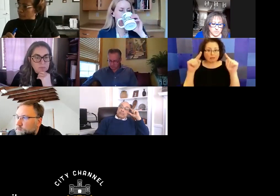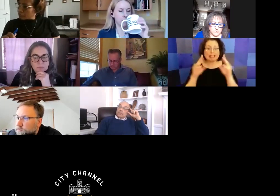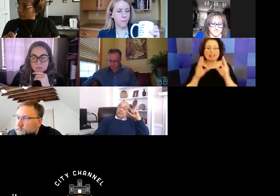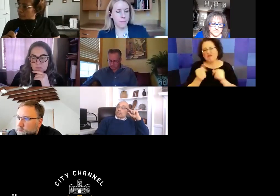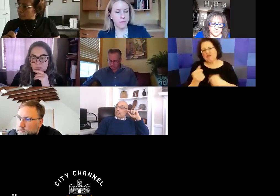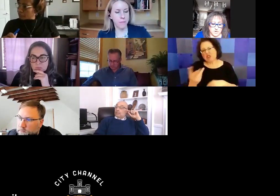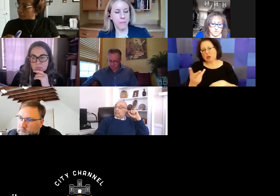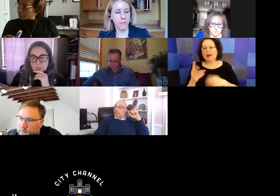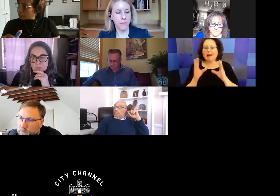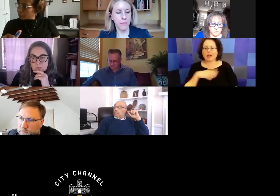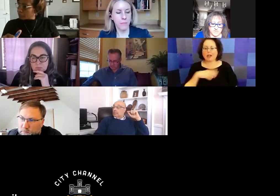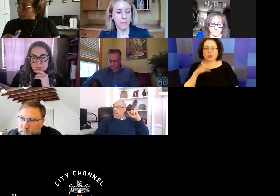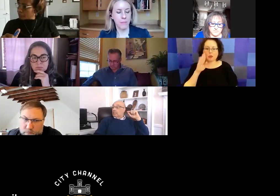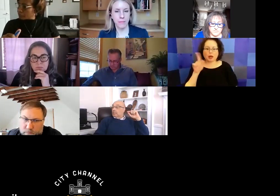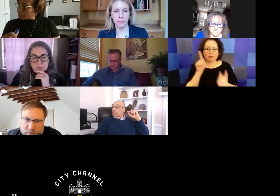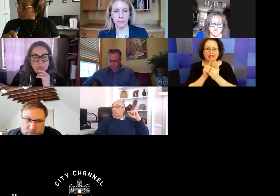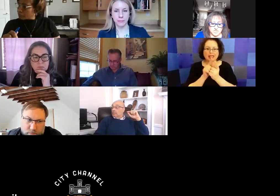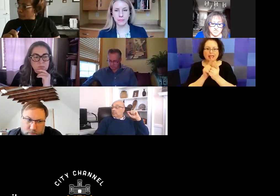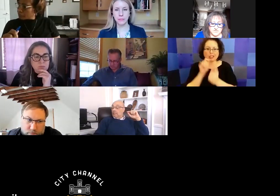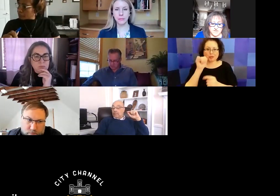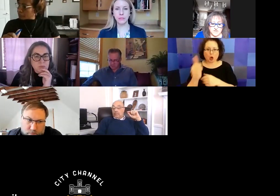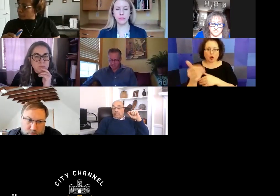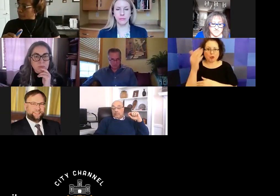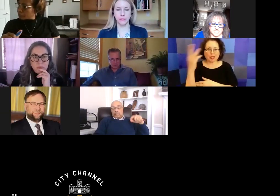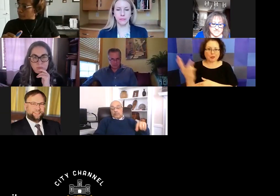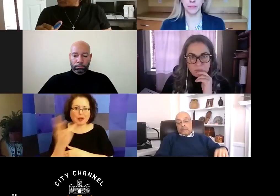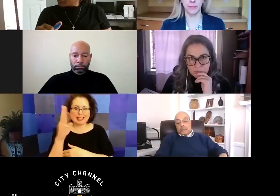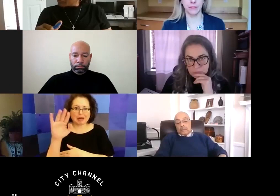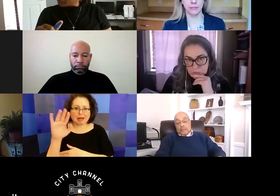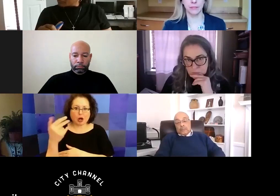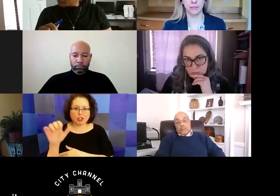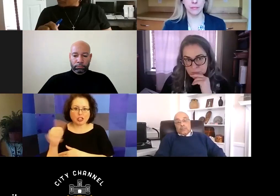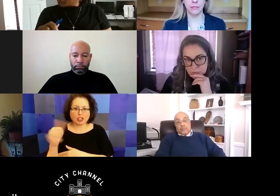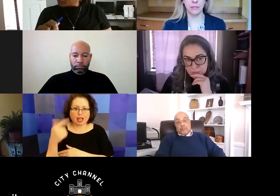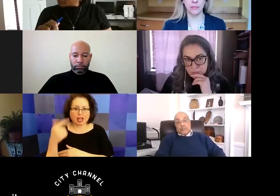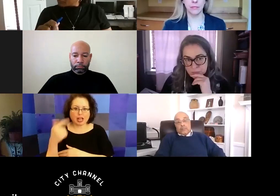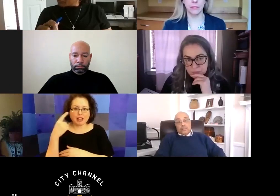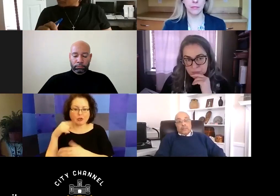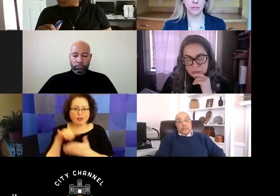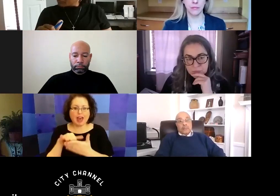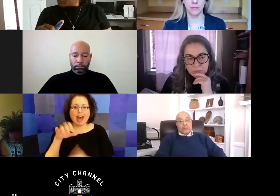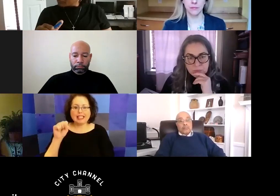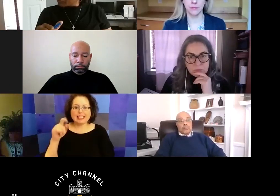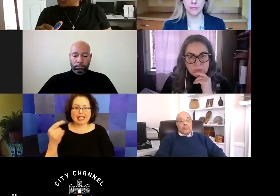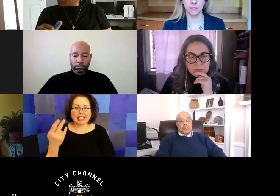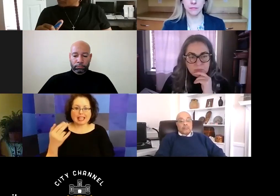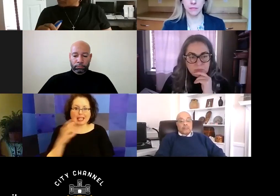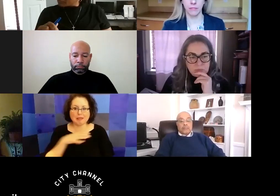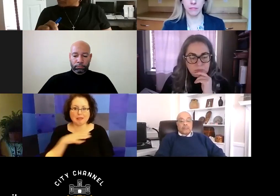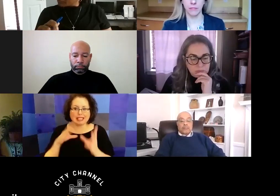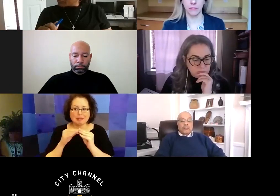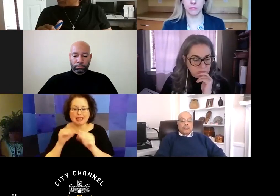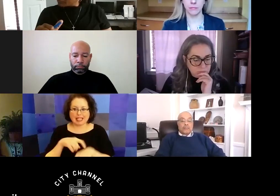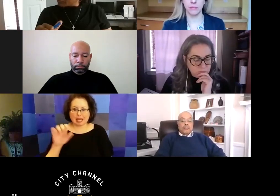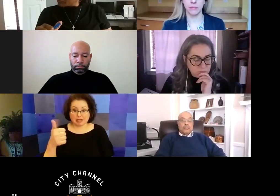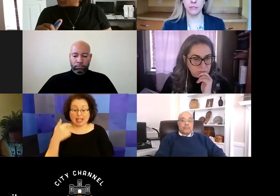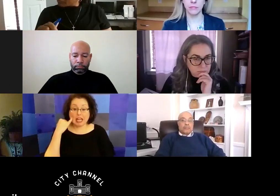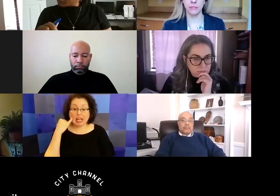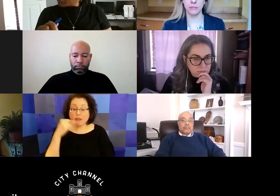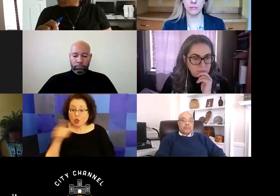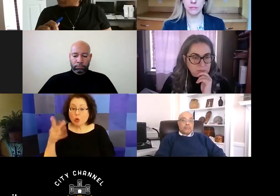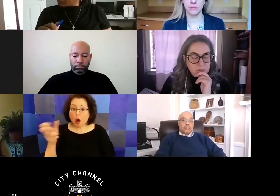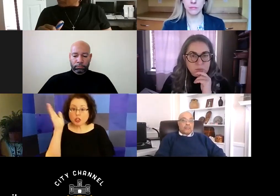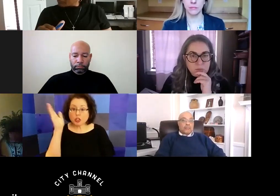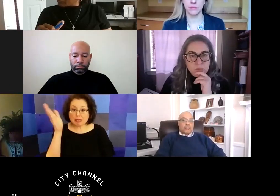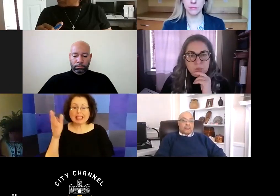Council will meet tomorrow morning, Wednesday, March 10th, for the standing committee's meeting at 10 a.m. To register to speak, please fill out the sign-up form